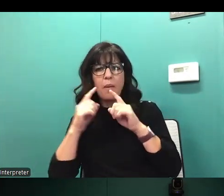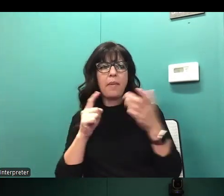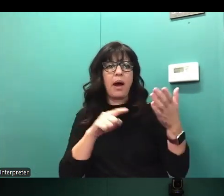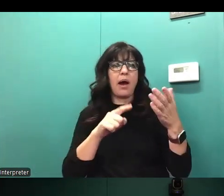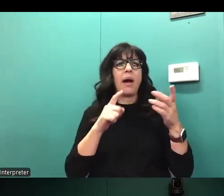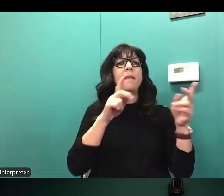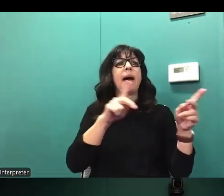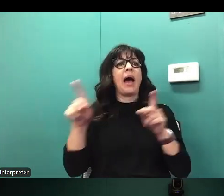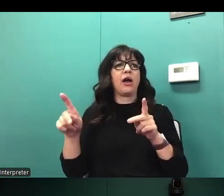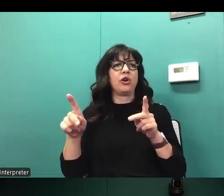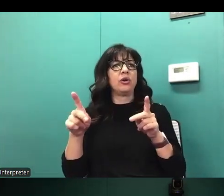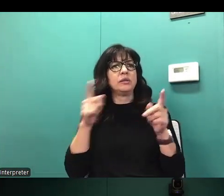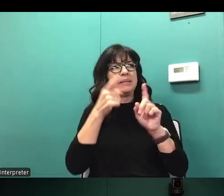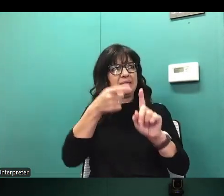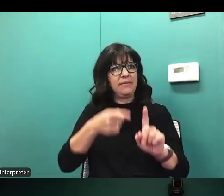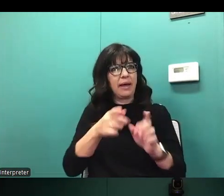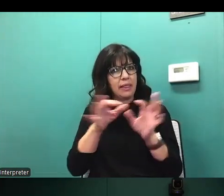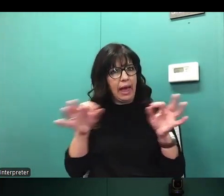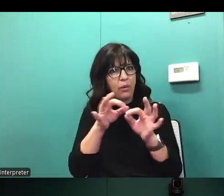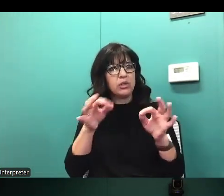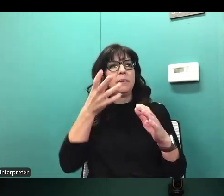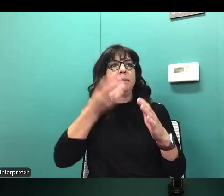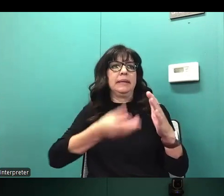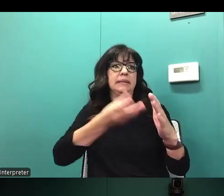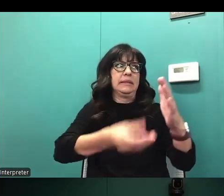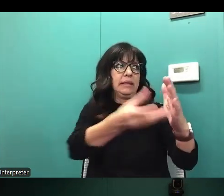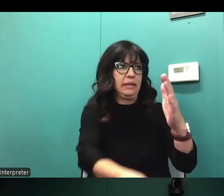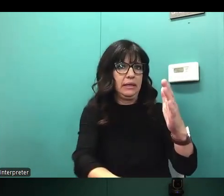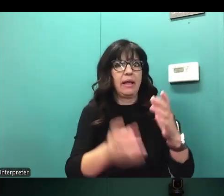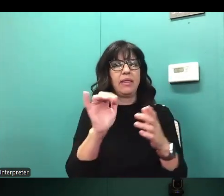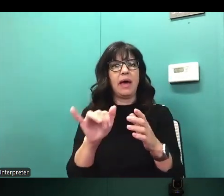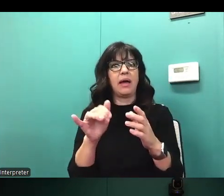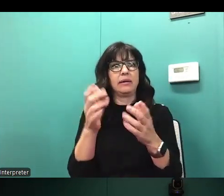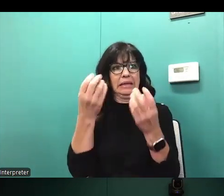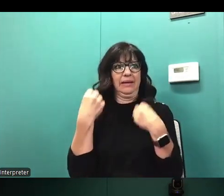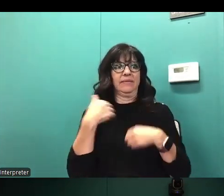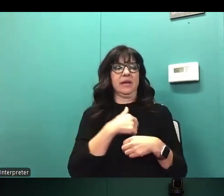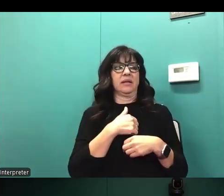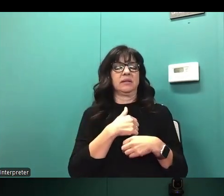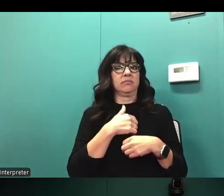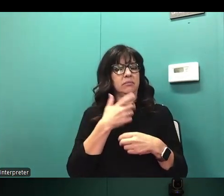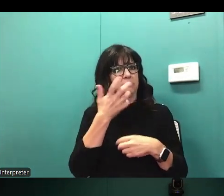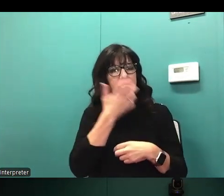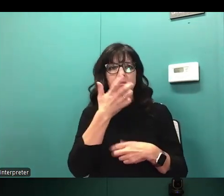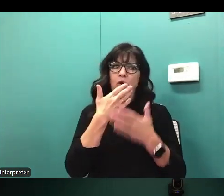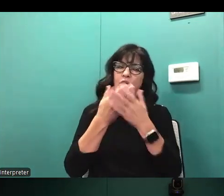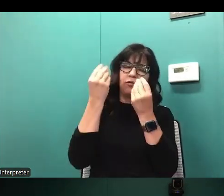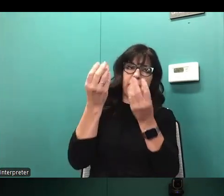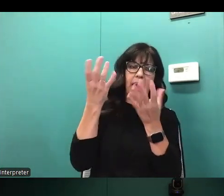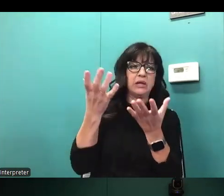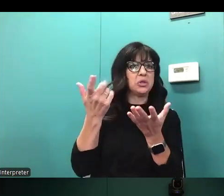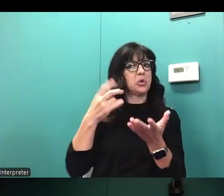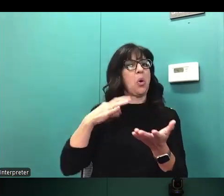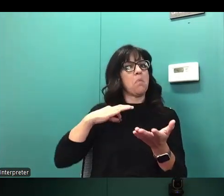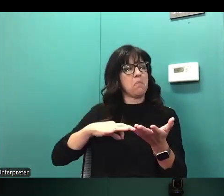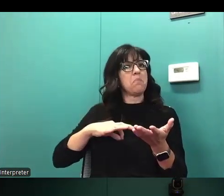a pattern of certain language that she's constantly missing. That actually gives really good information too. So anyway, it was really helpful to see some